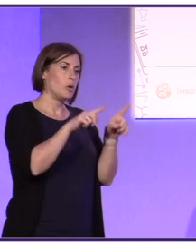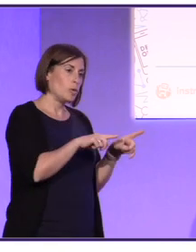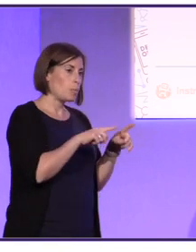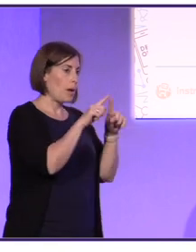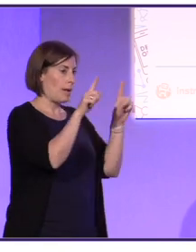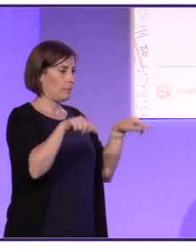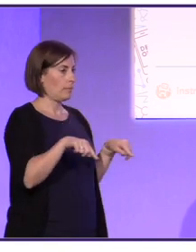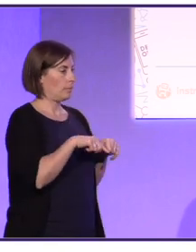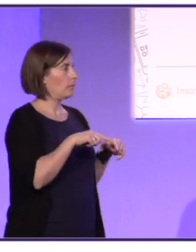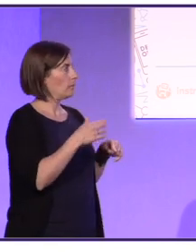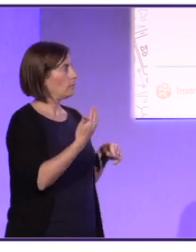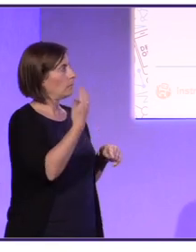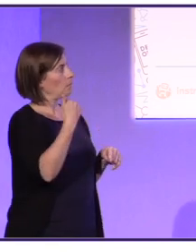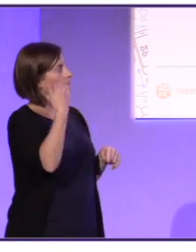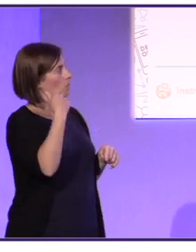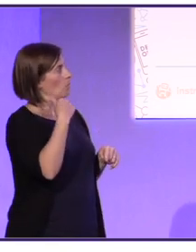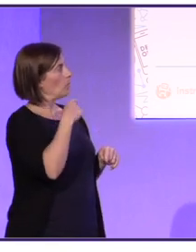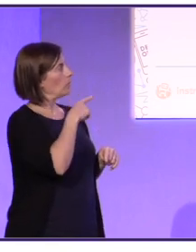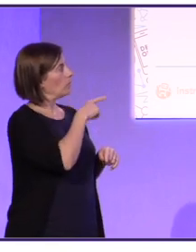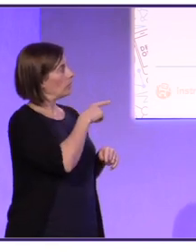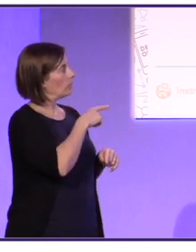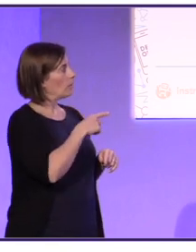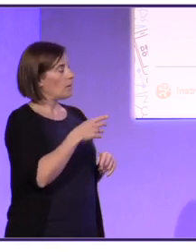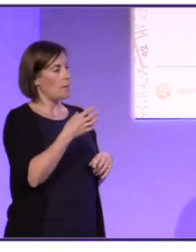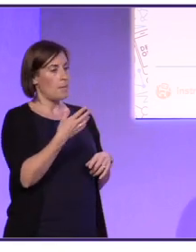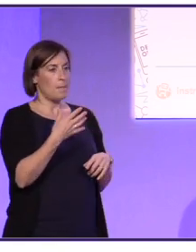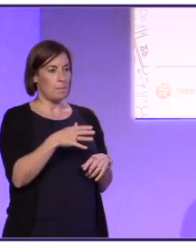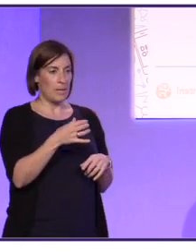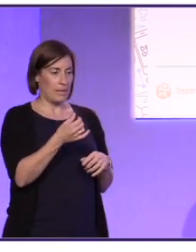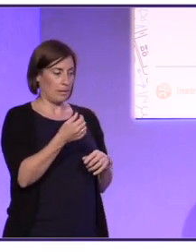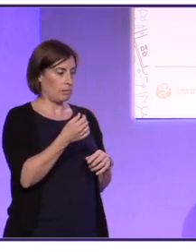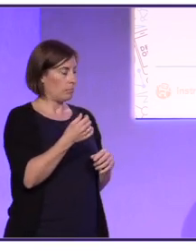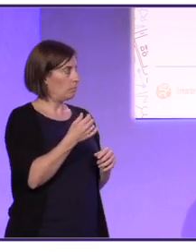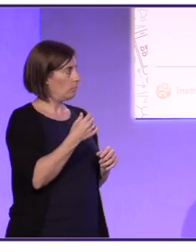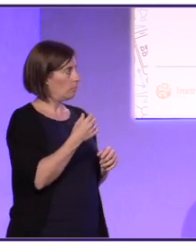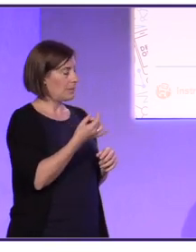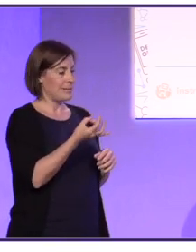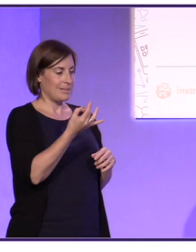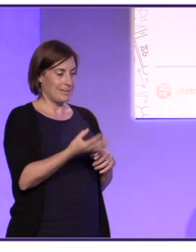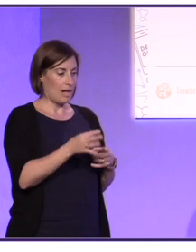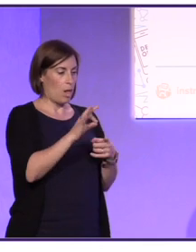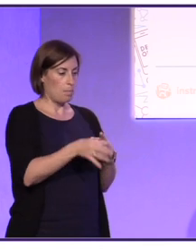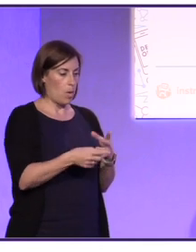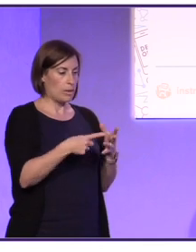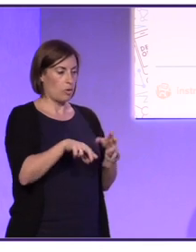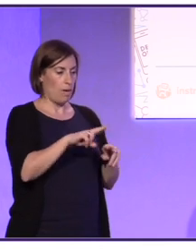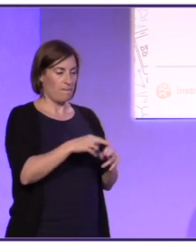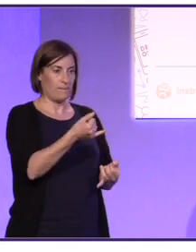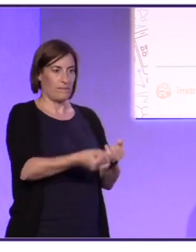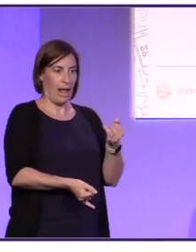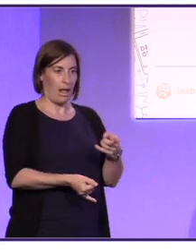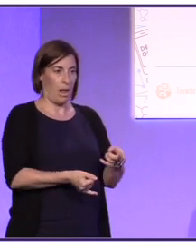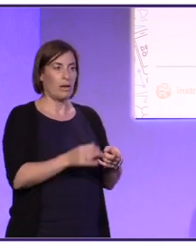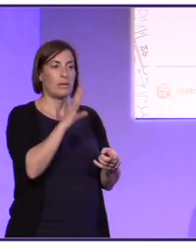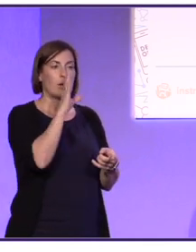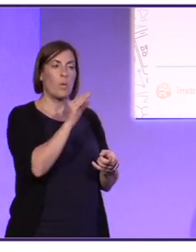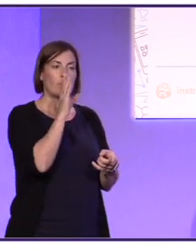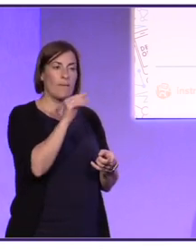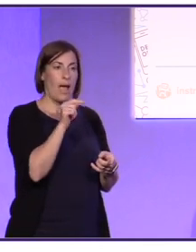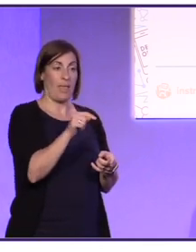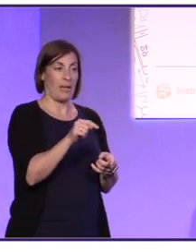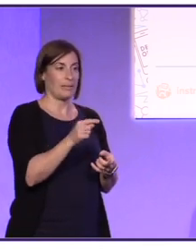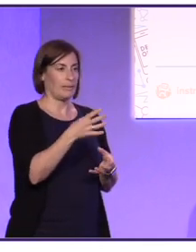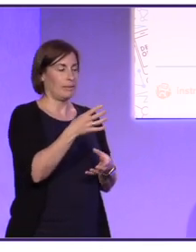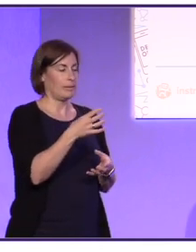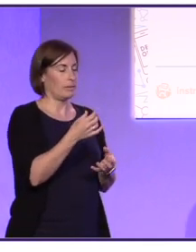that I had before. We actually had a single point of failure in our content platform. It was this notifier. Basically, if we had